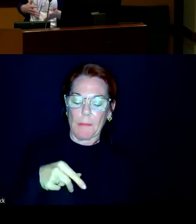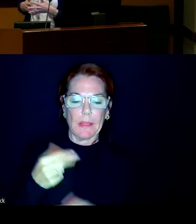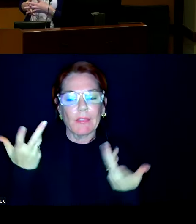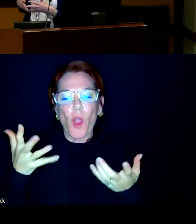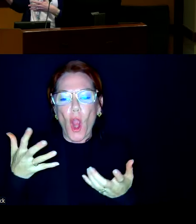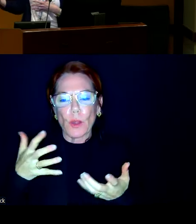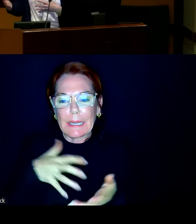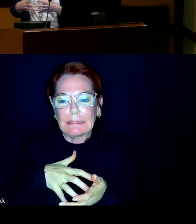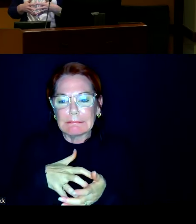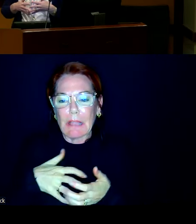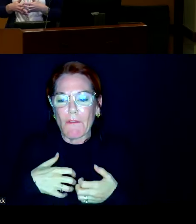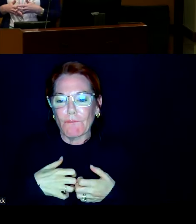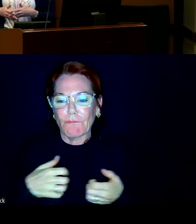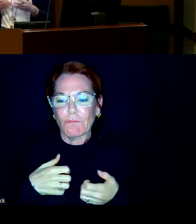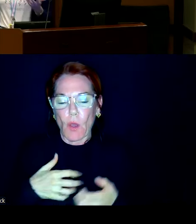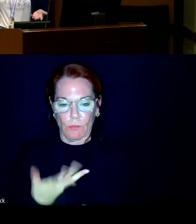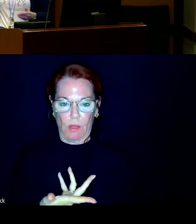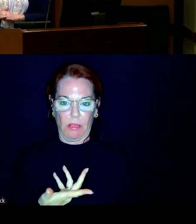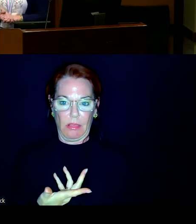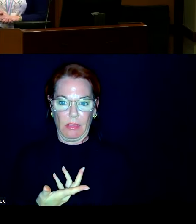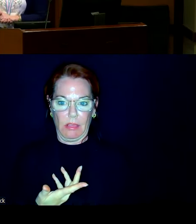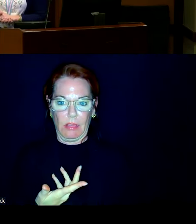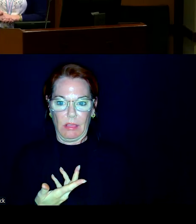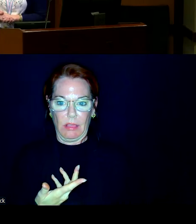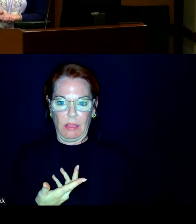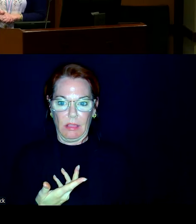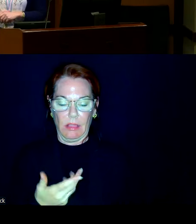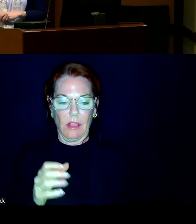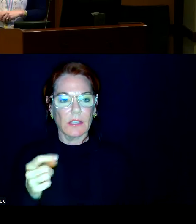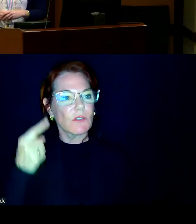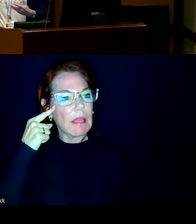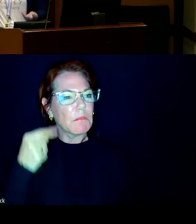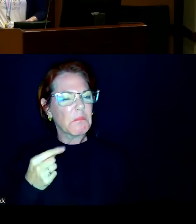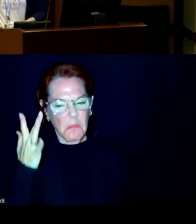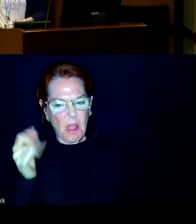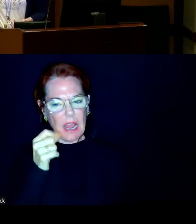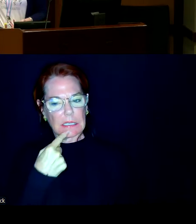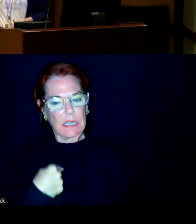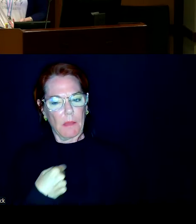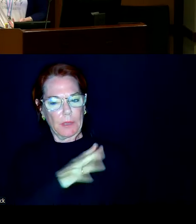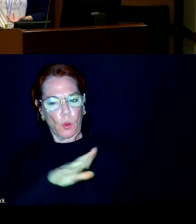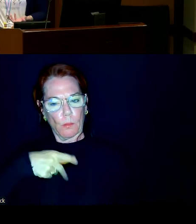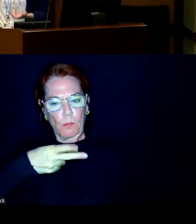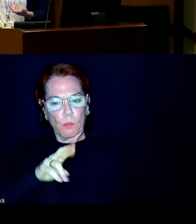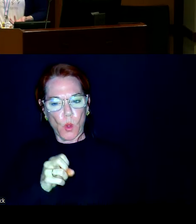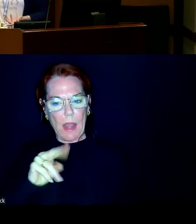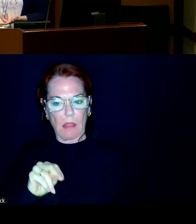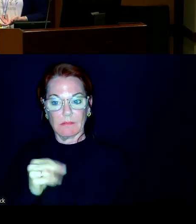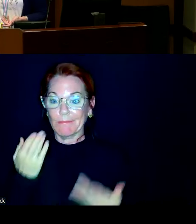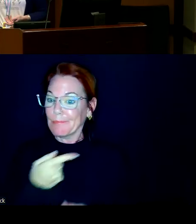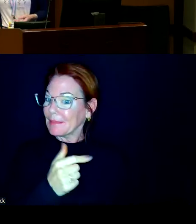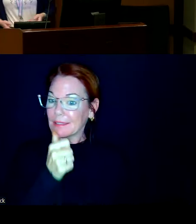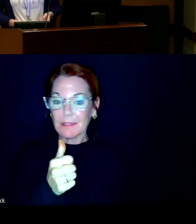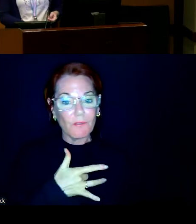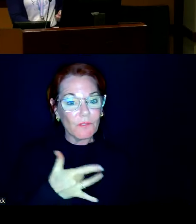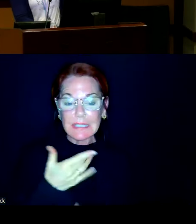that's something I challenge a lot of times too, is like, well, why didn't they just tell me their pronouns? And it just may not feel safe, because it's not really a safe place